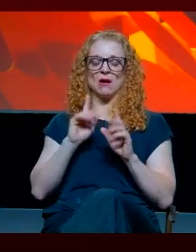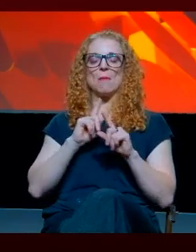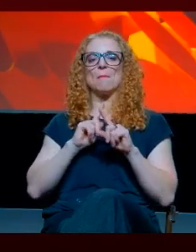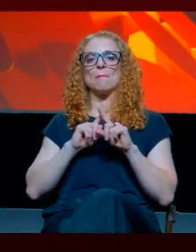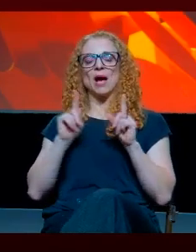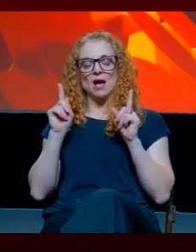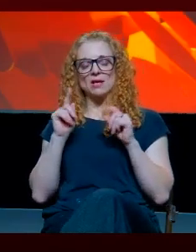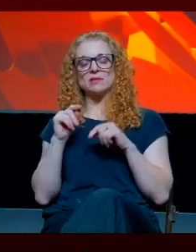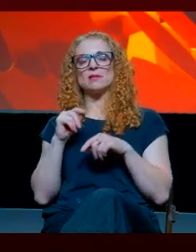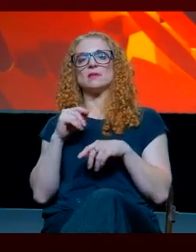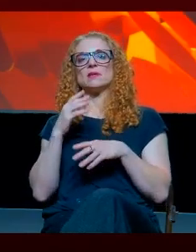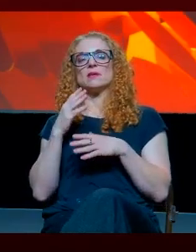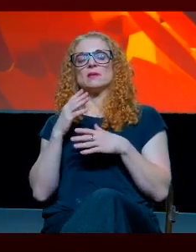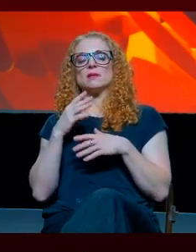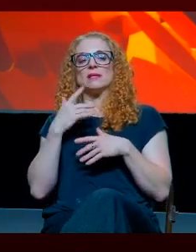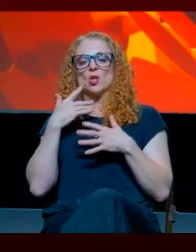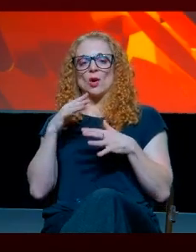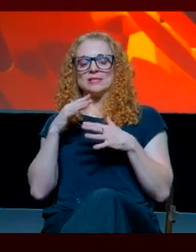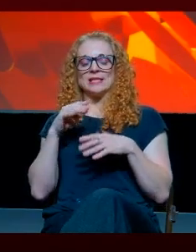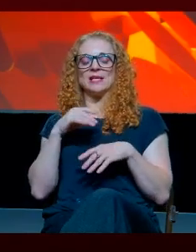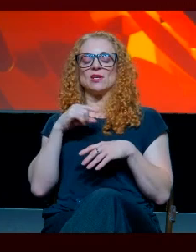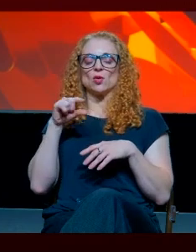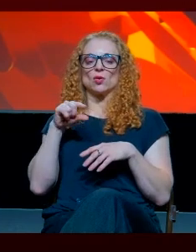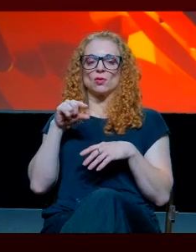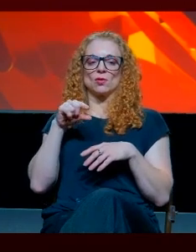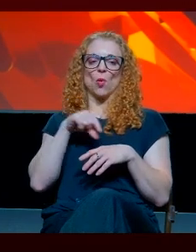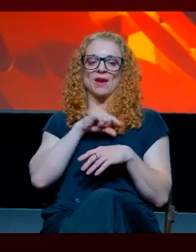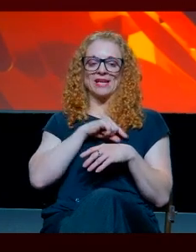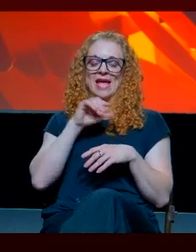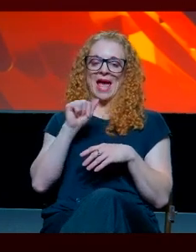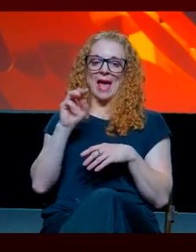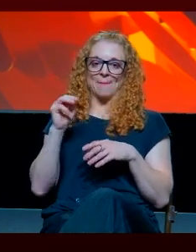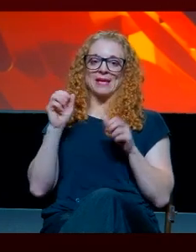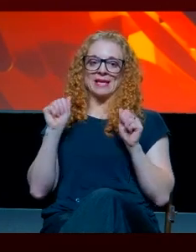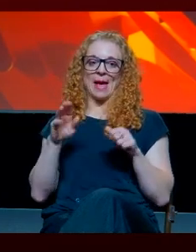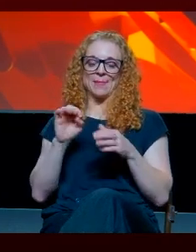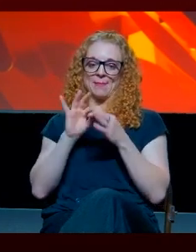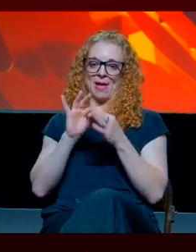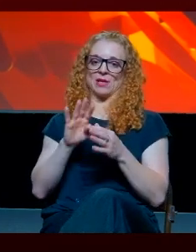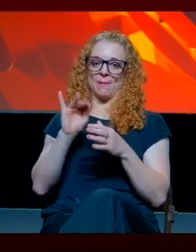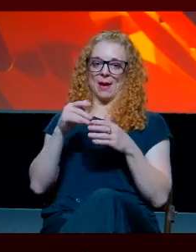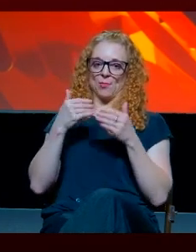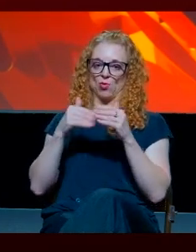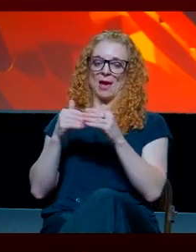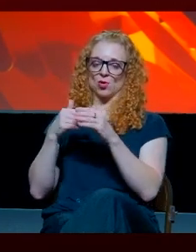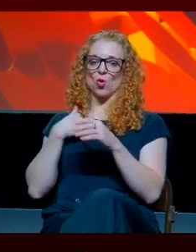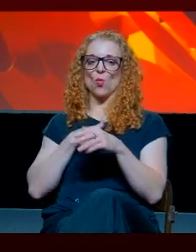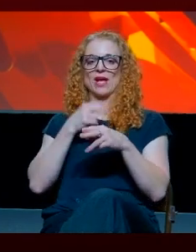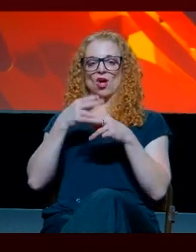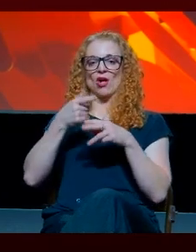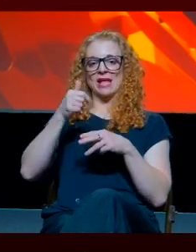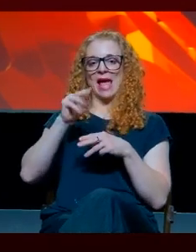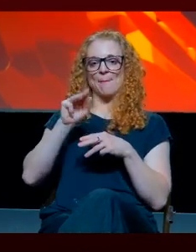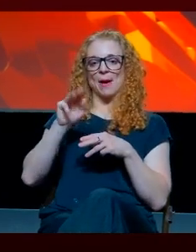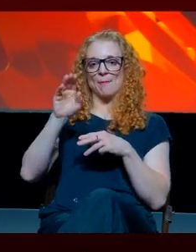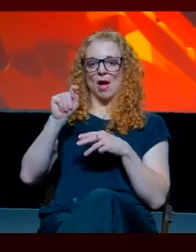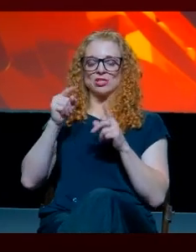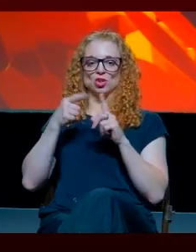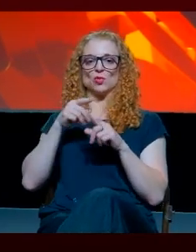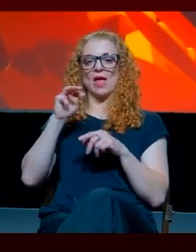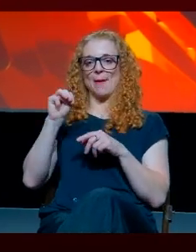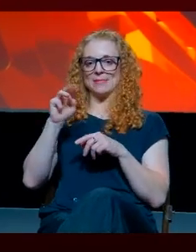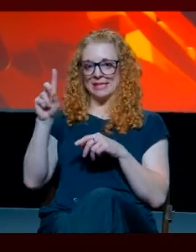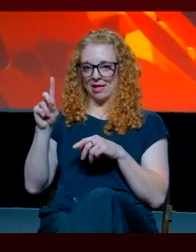A, some noisy quantity AN, can be bounded by a parameter that goes, we call it gamma bar to the ND,